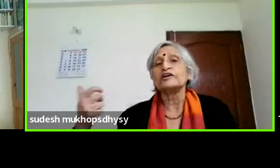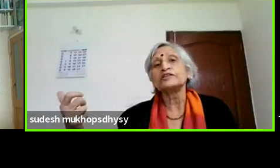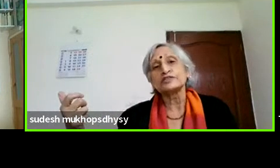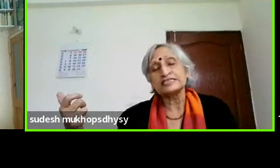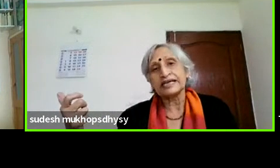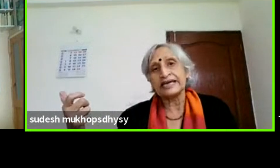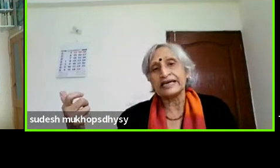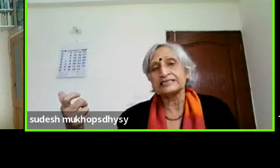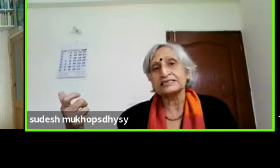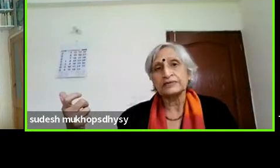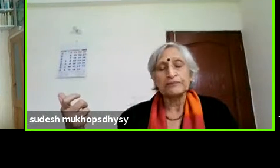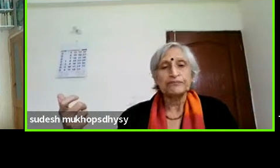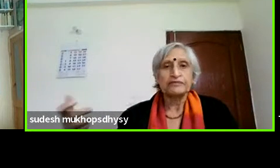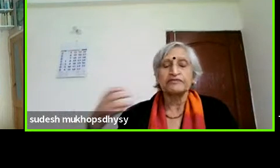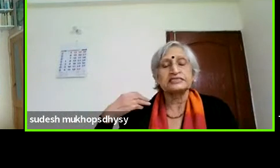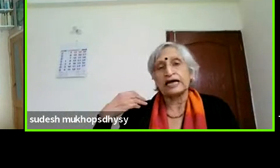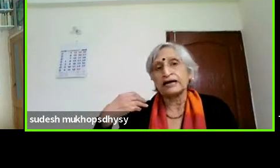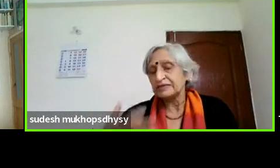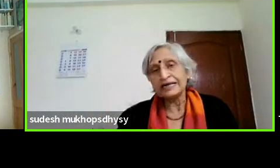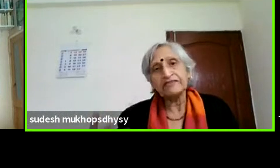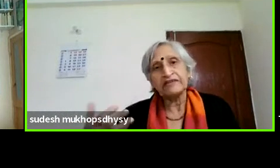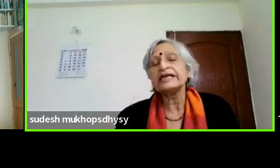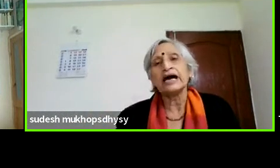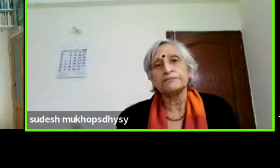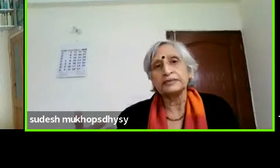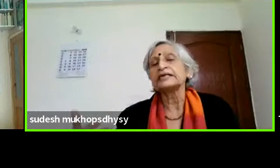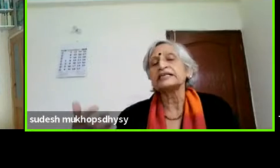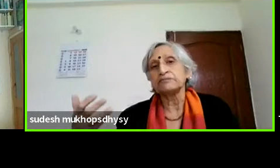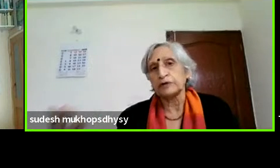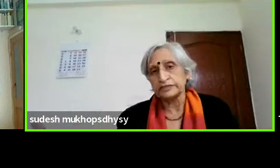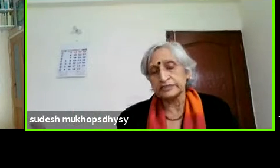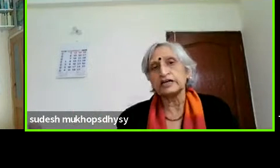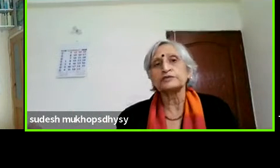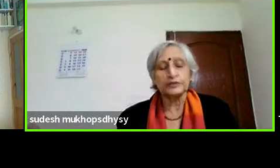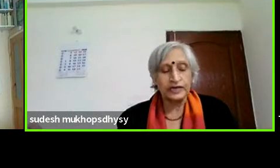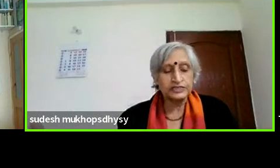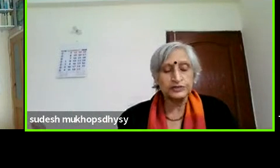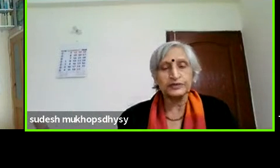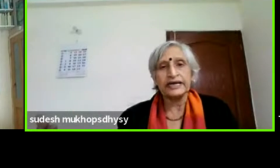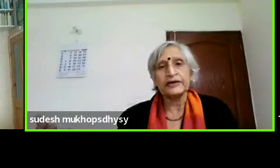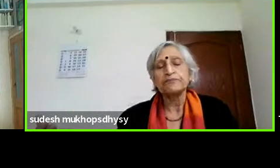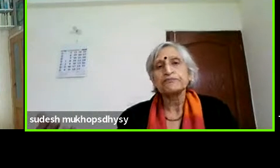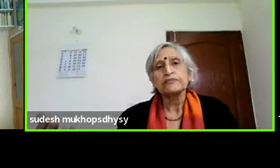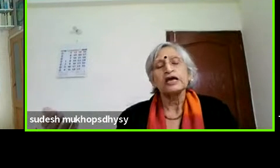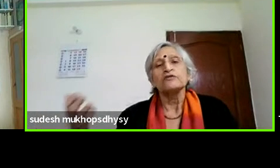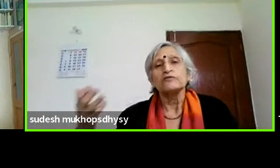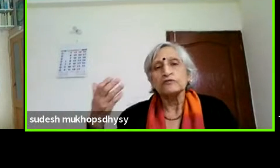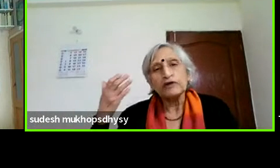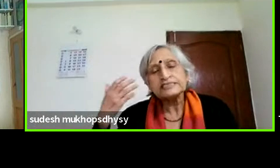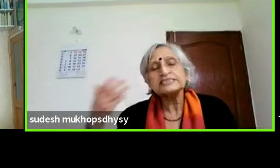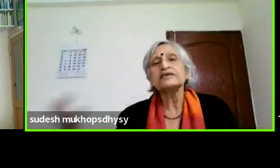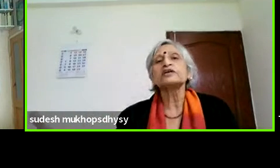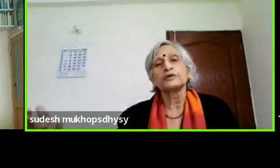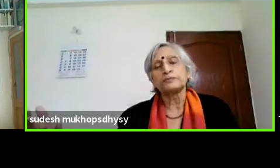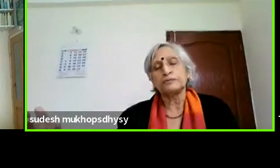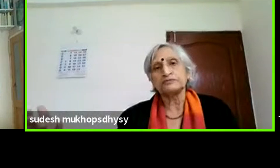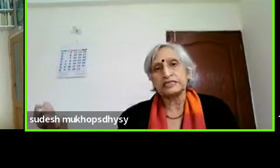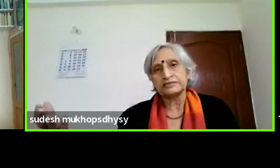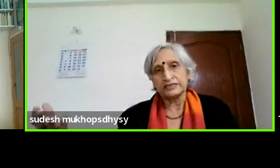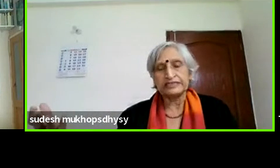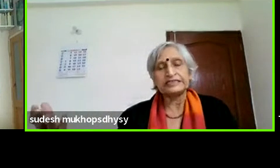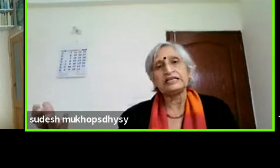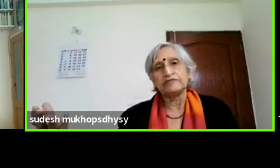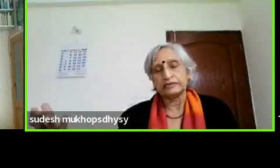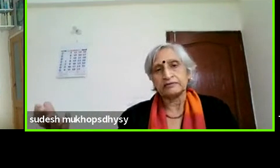thing I want to say is, which I'm really very happy that he pointed out to us today, whatever group